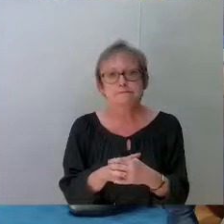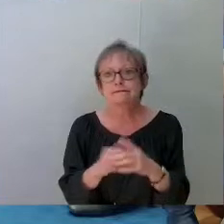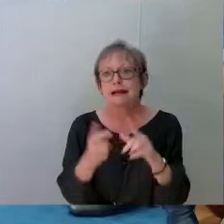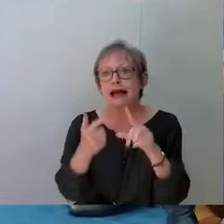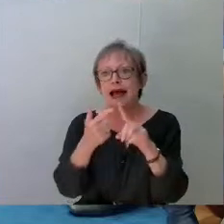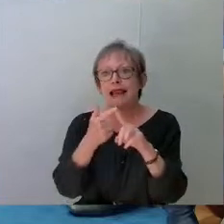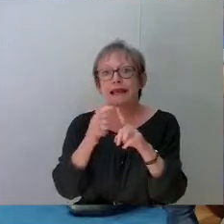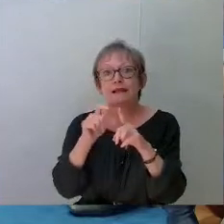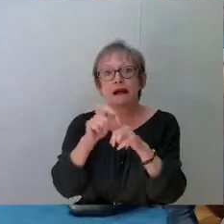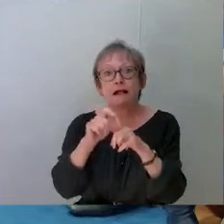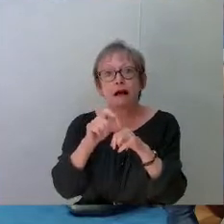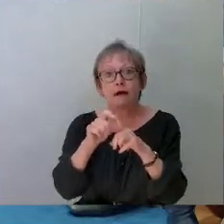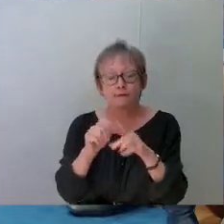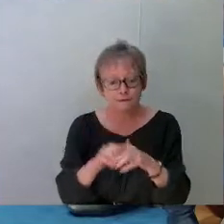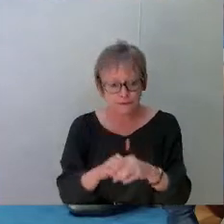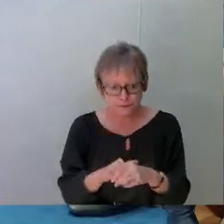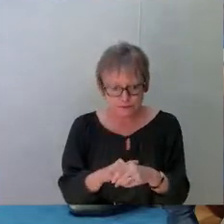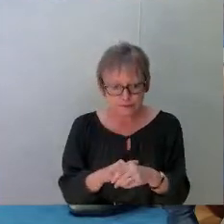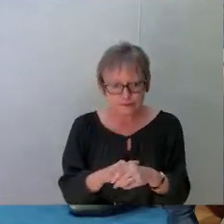Eilina Daldrup.